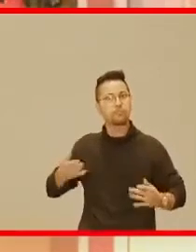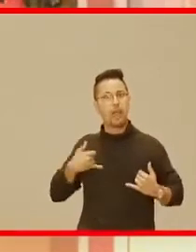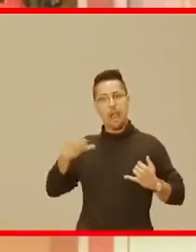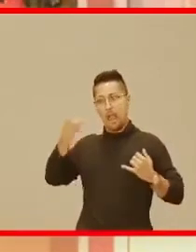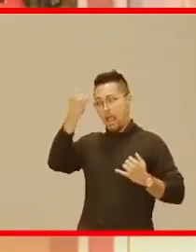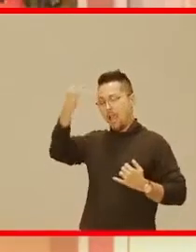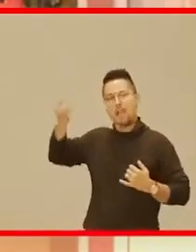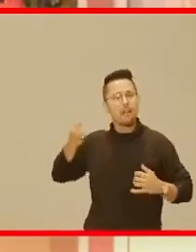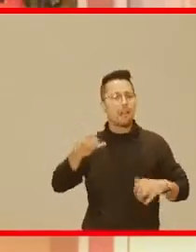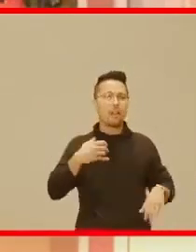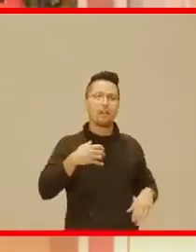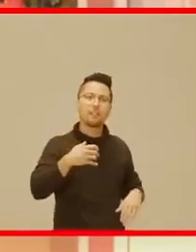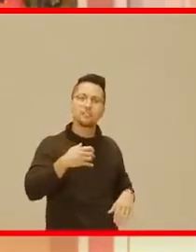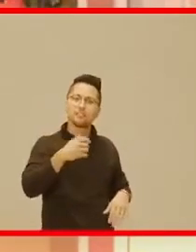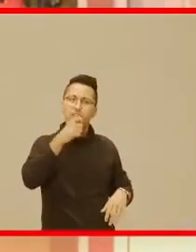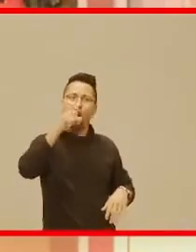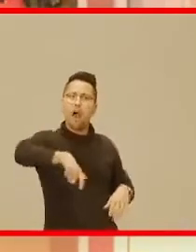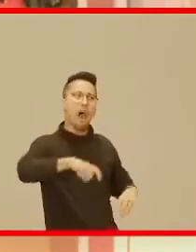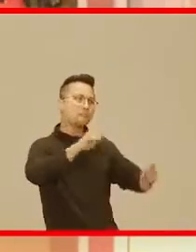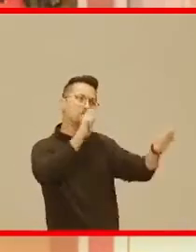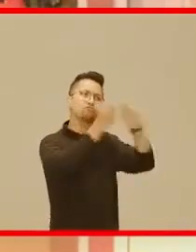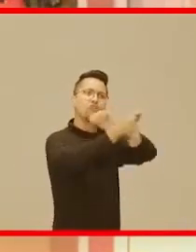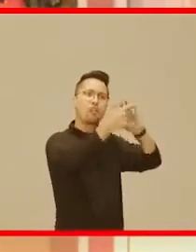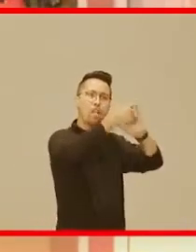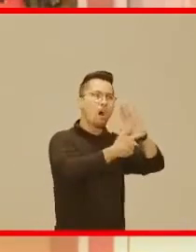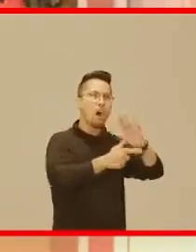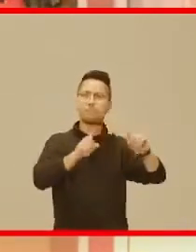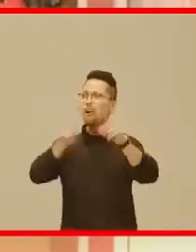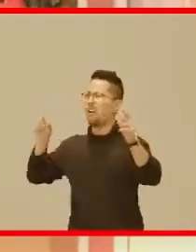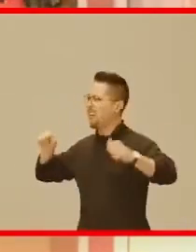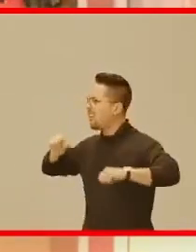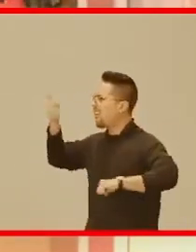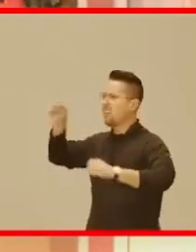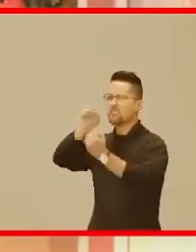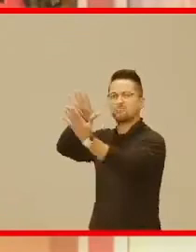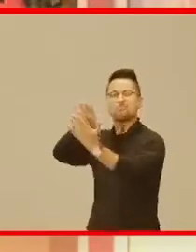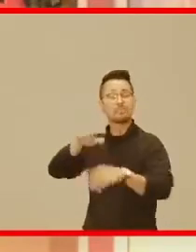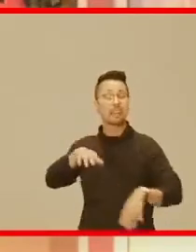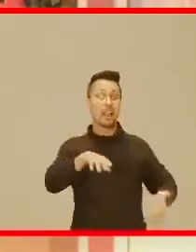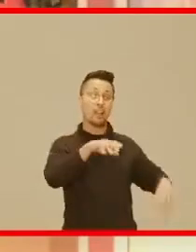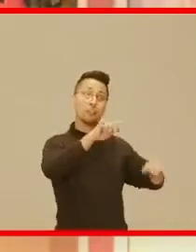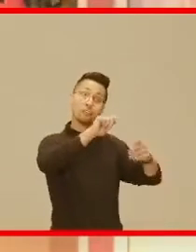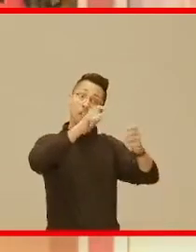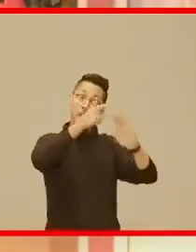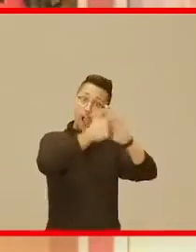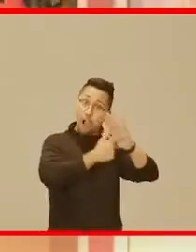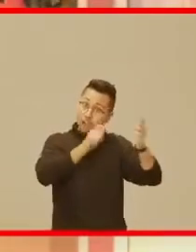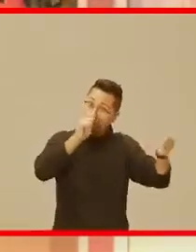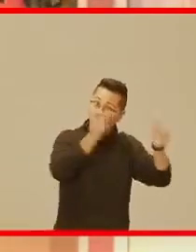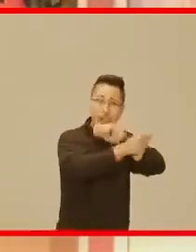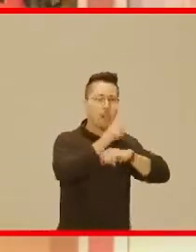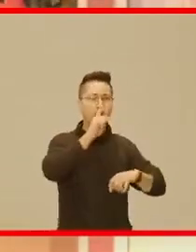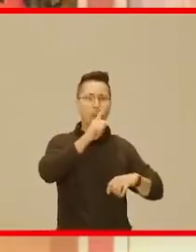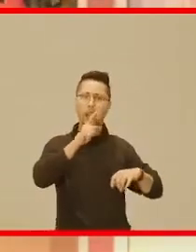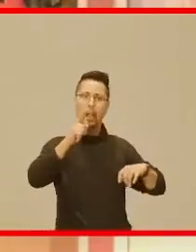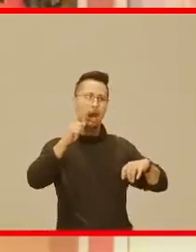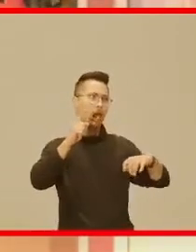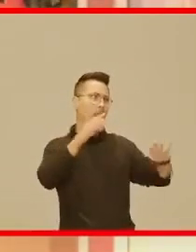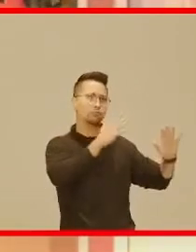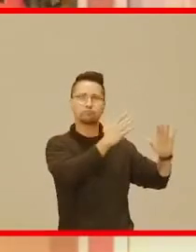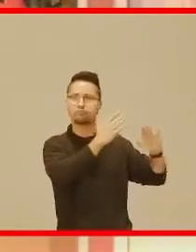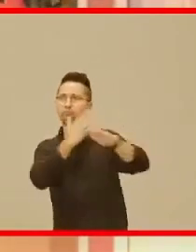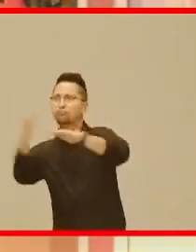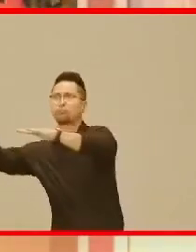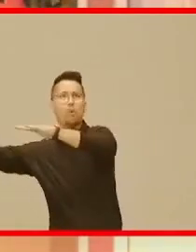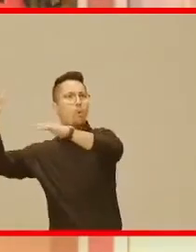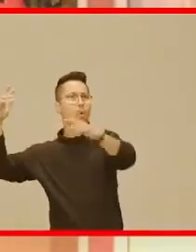something other than changing statute. So changing statute is sort of like the most dramatic way to solve a problem, right?